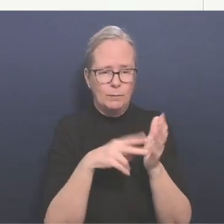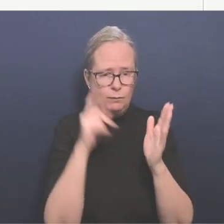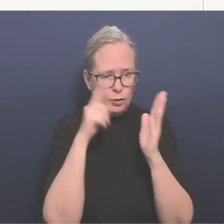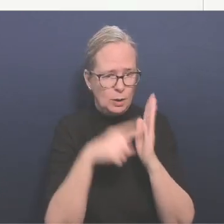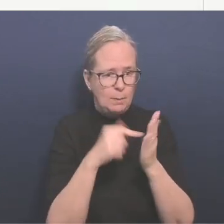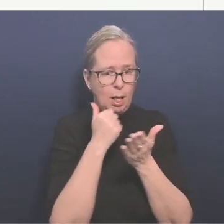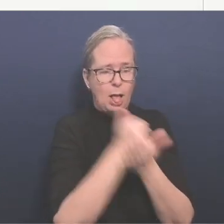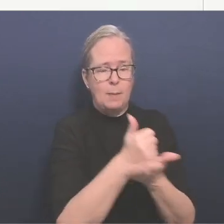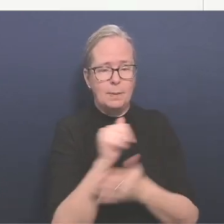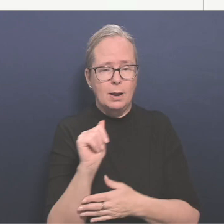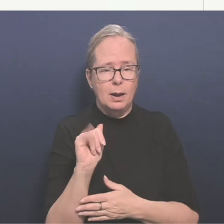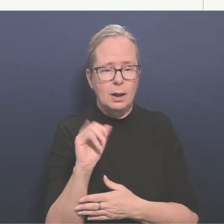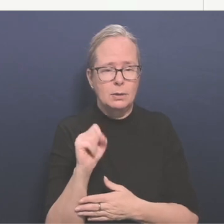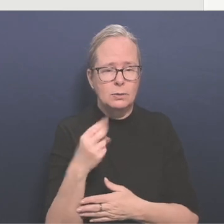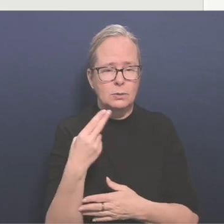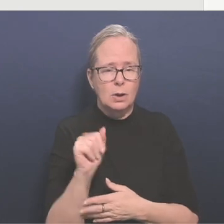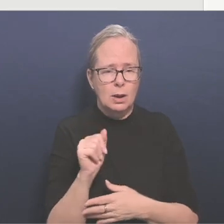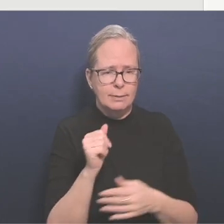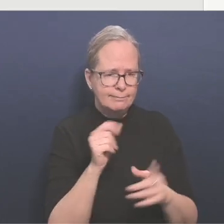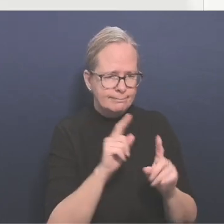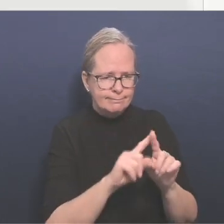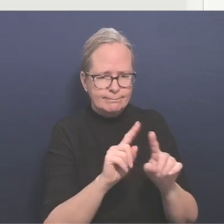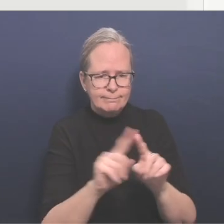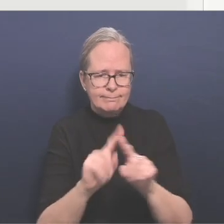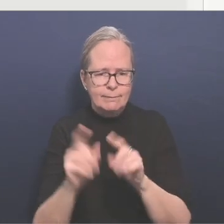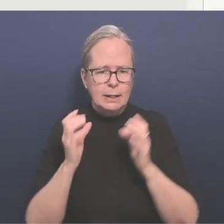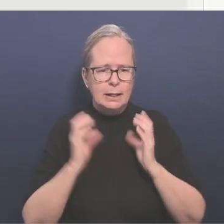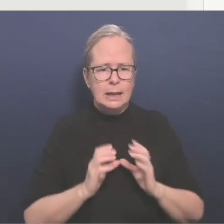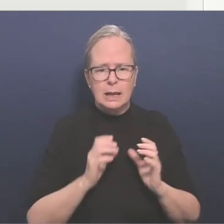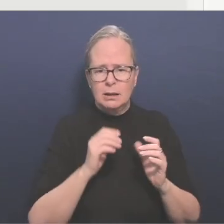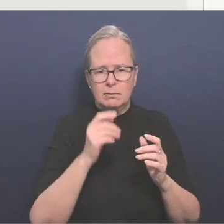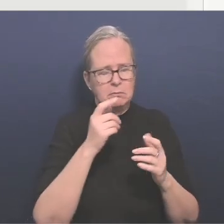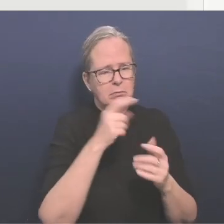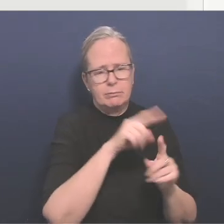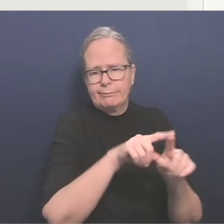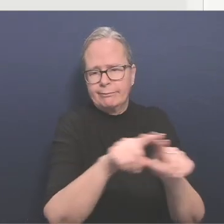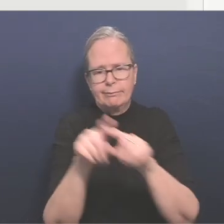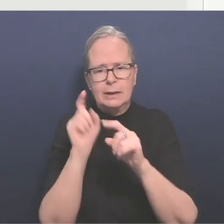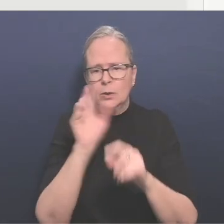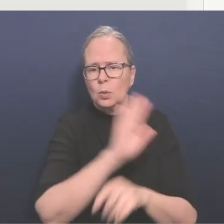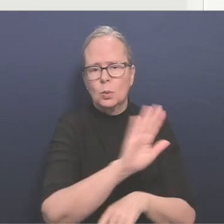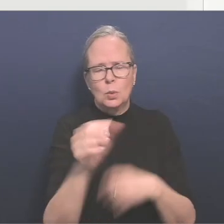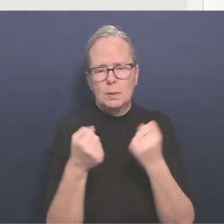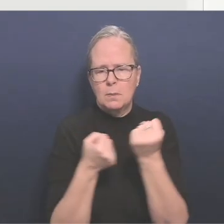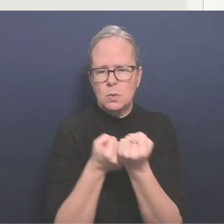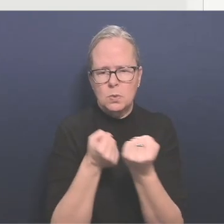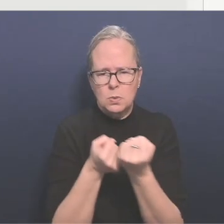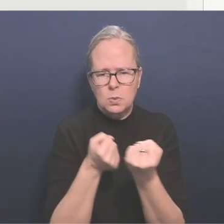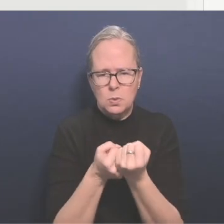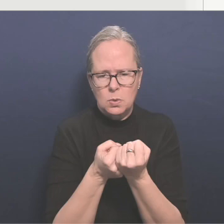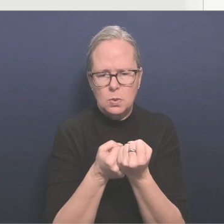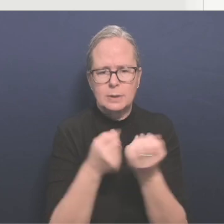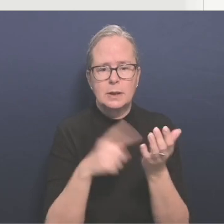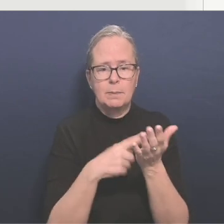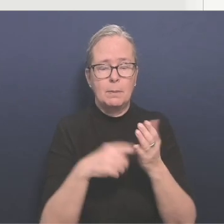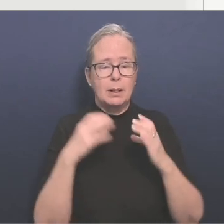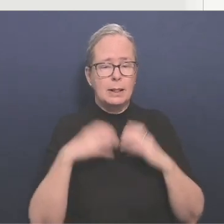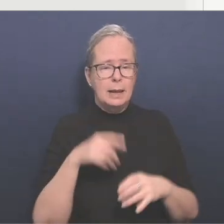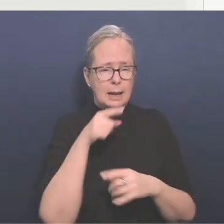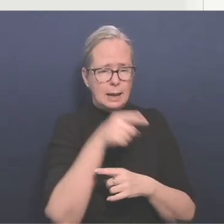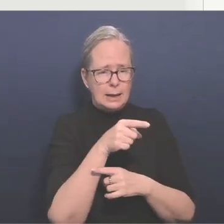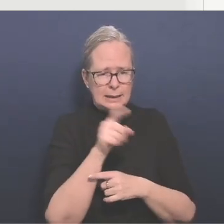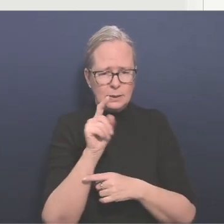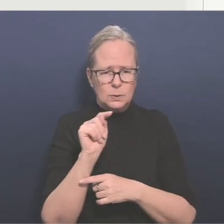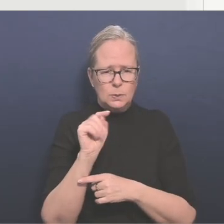of what would appear in Aisha's email and in my email. So this is a list of